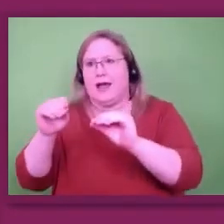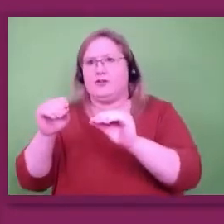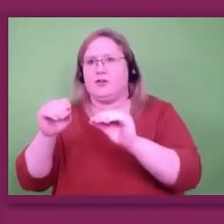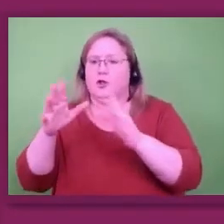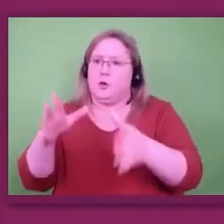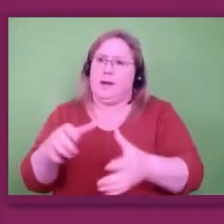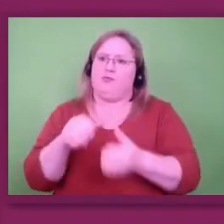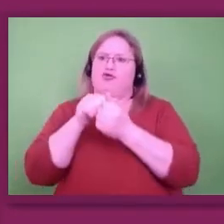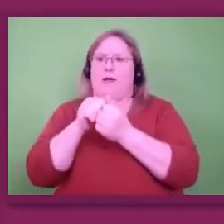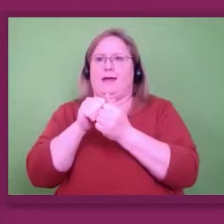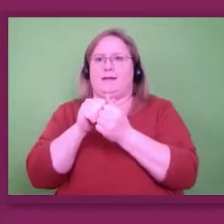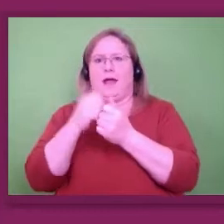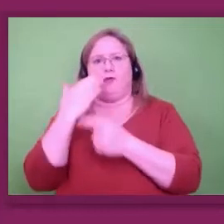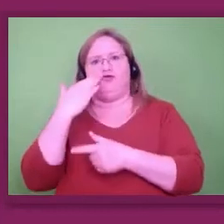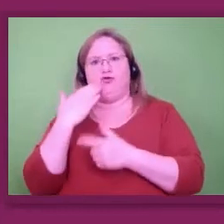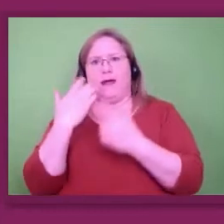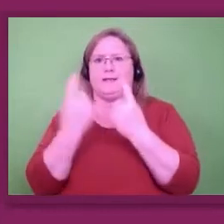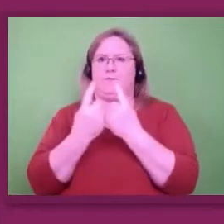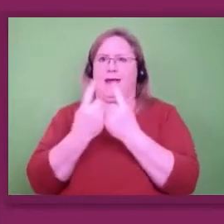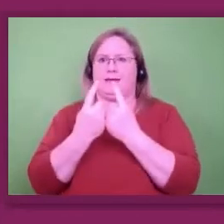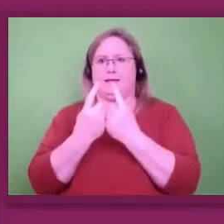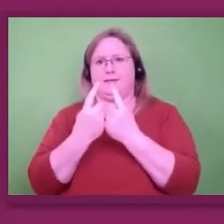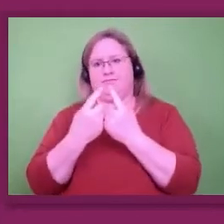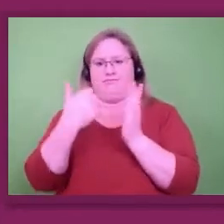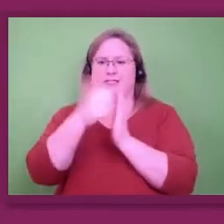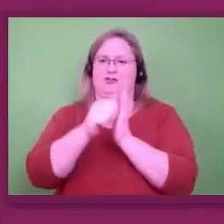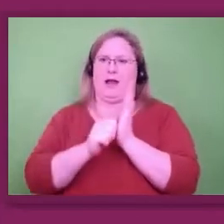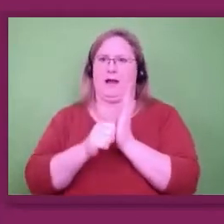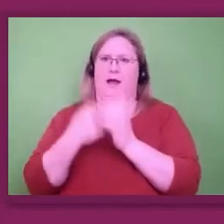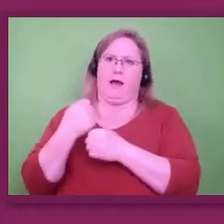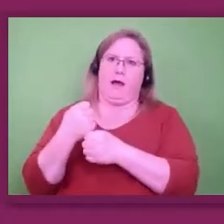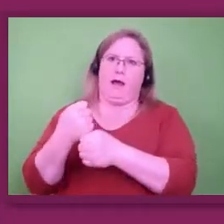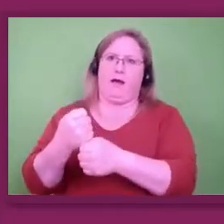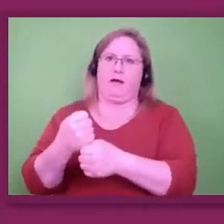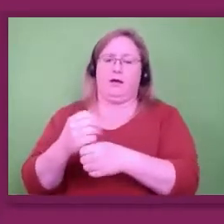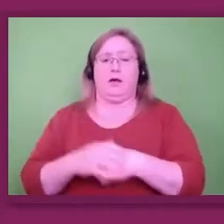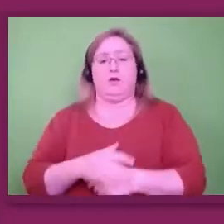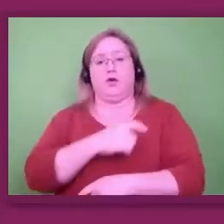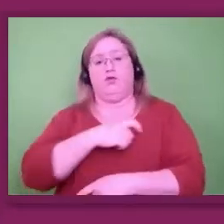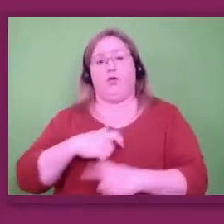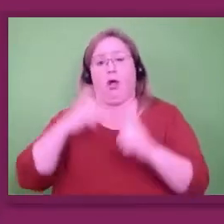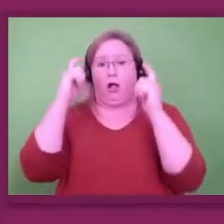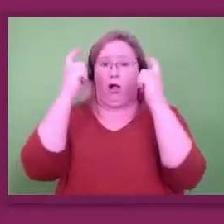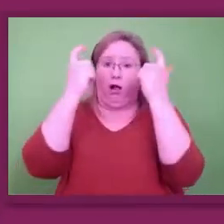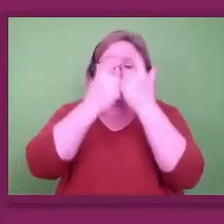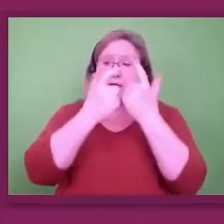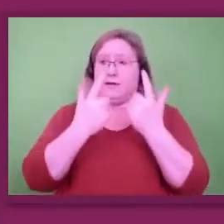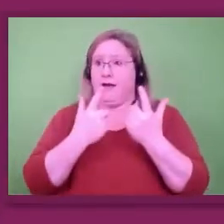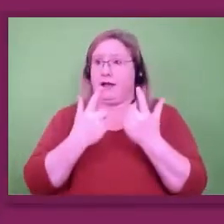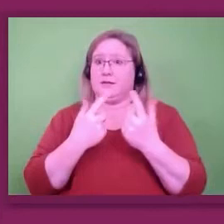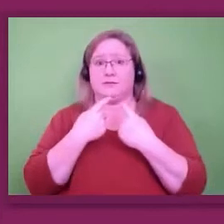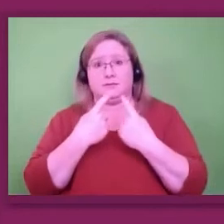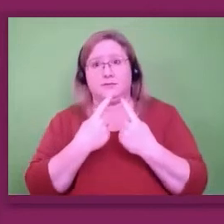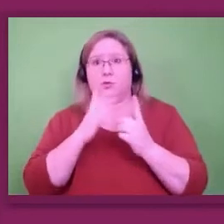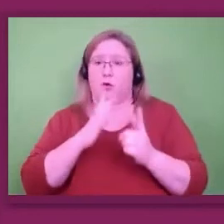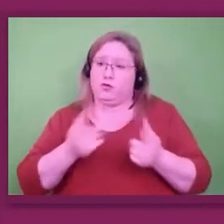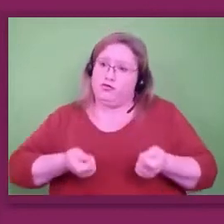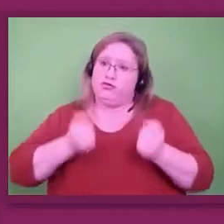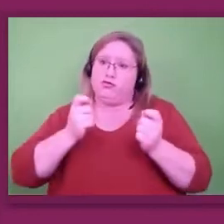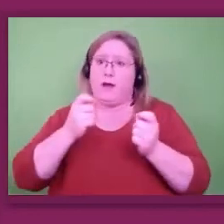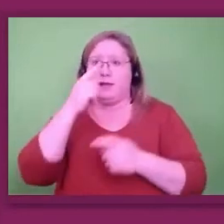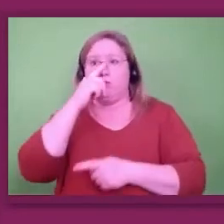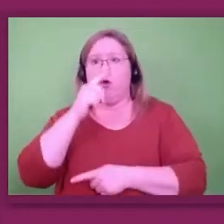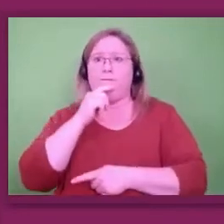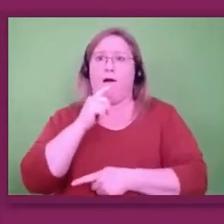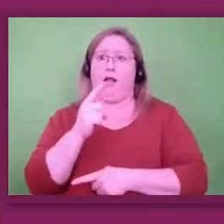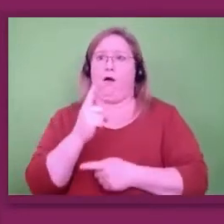agenda. So the Royal College of Midwives have committed to raising the profile of the Race Matters campaign to all of those